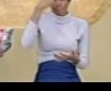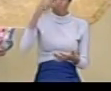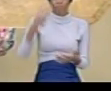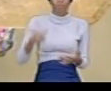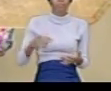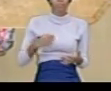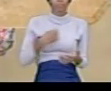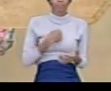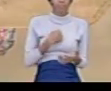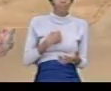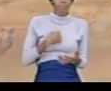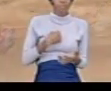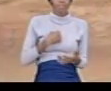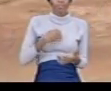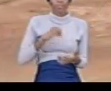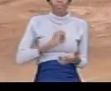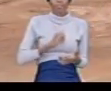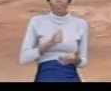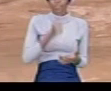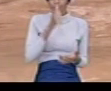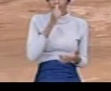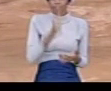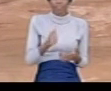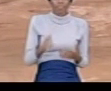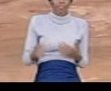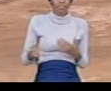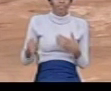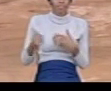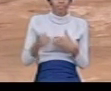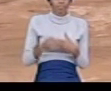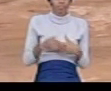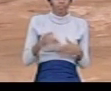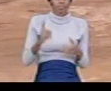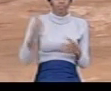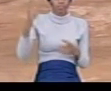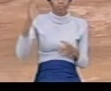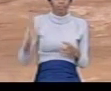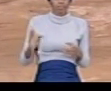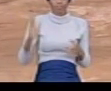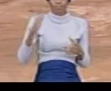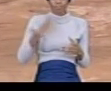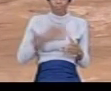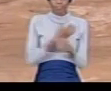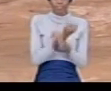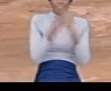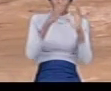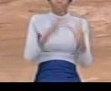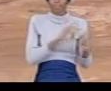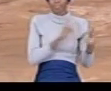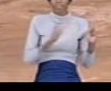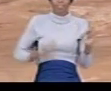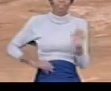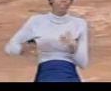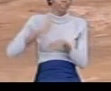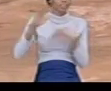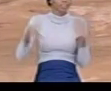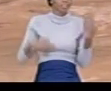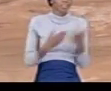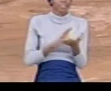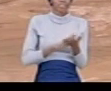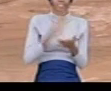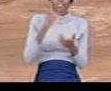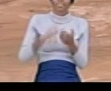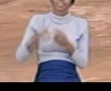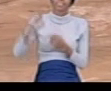for me. I'm back to God, my Savior and King. All glory